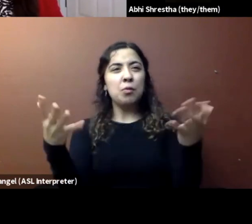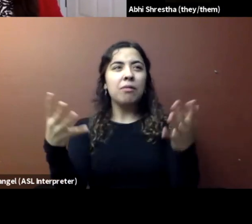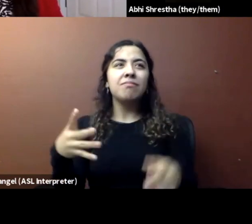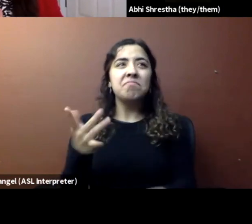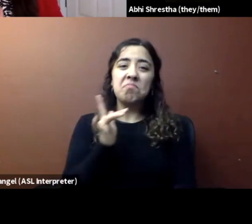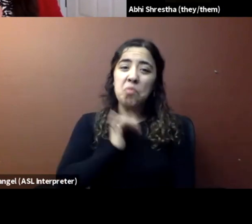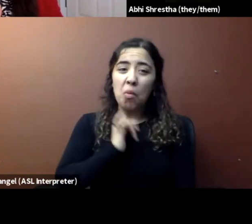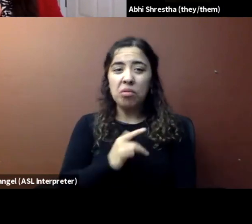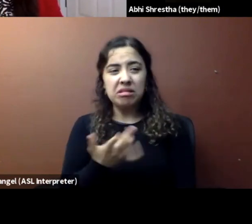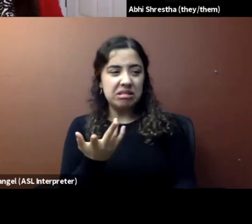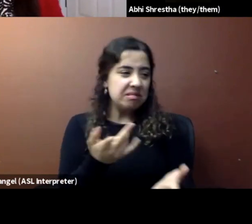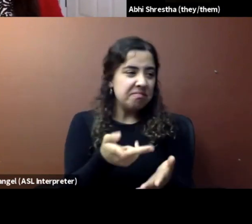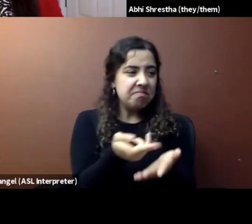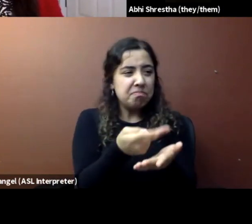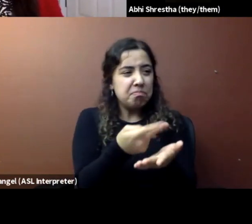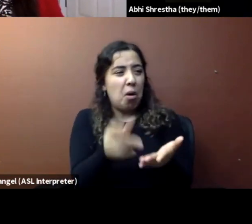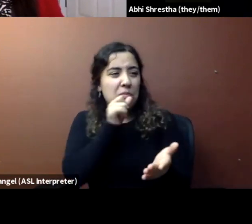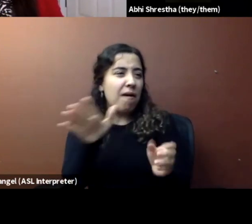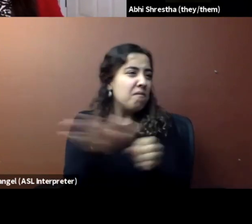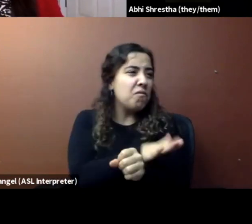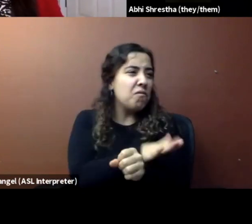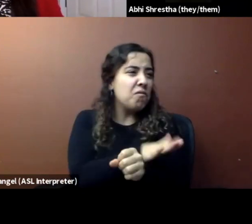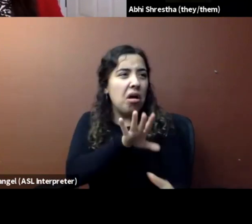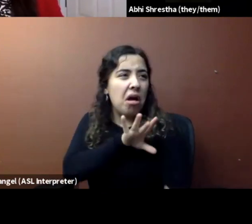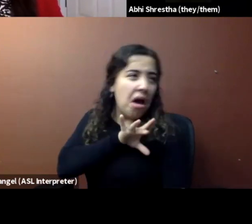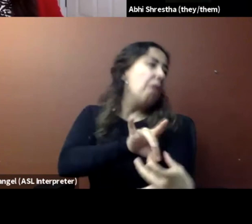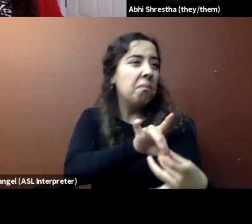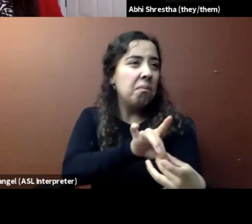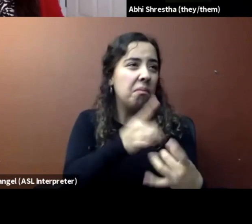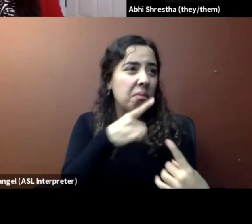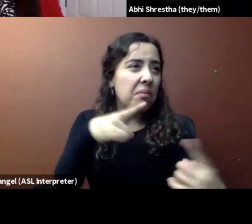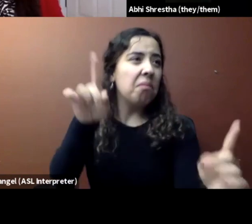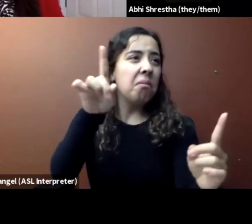what I feel and what I imagine inside of myself is